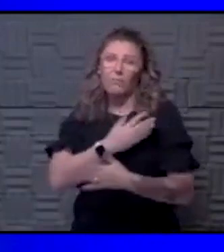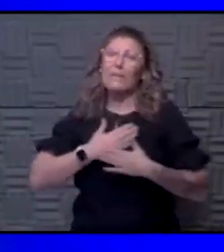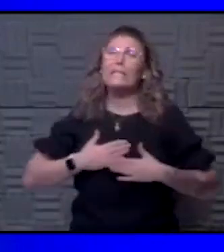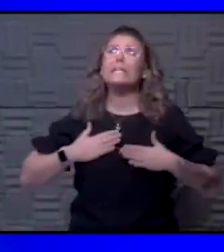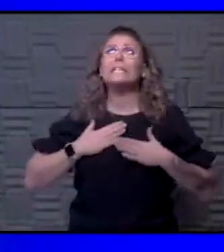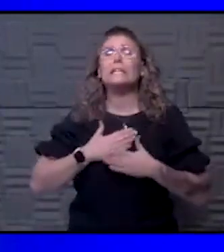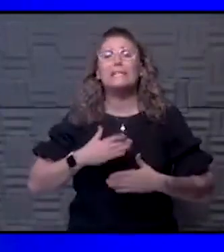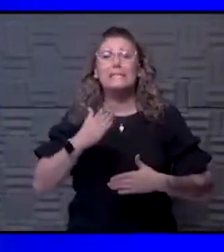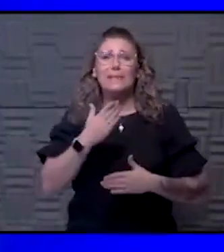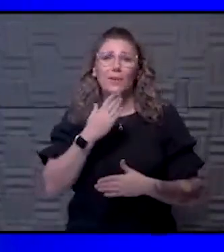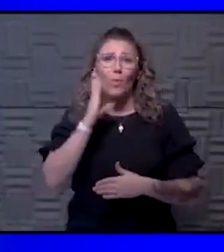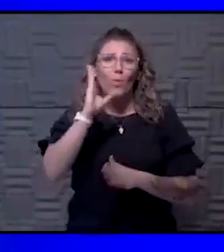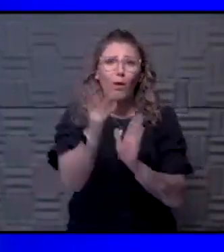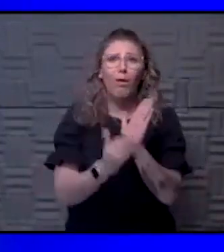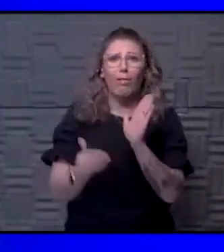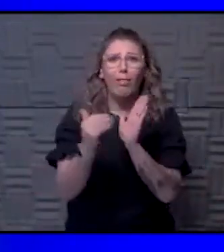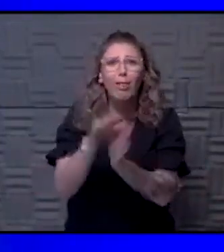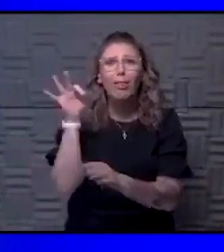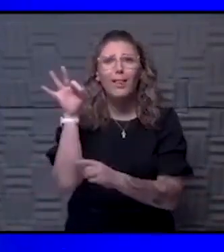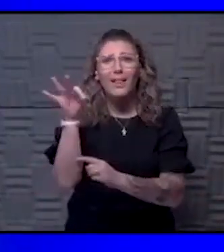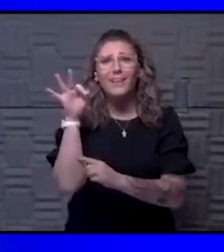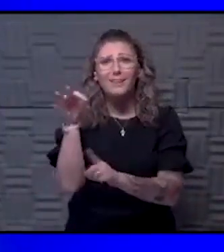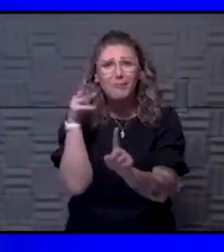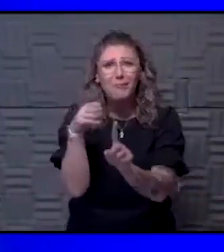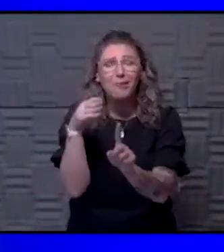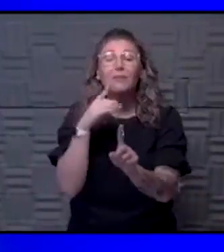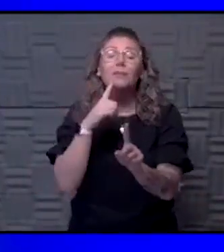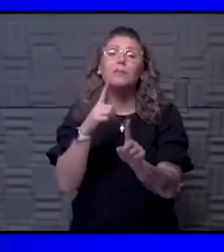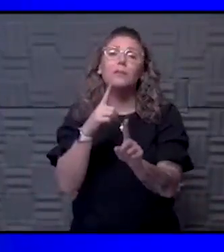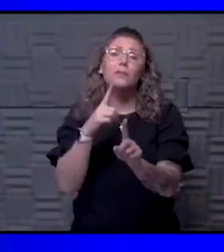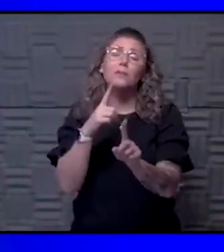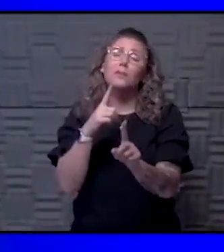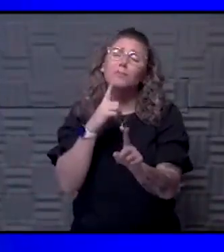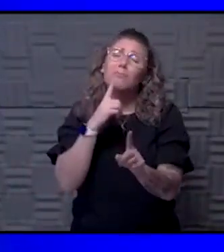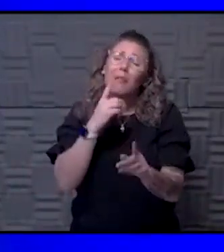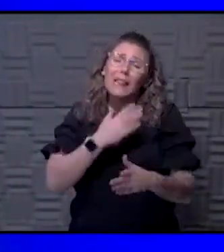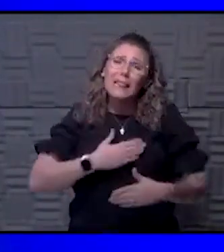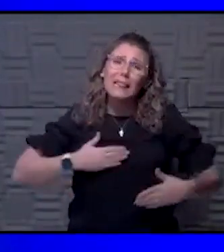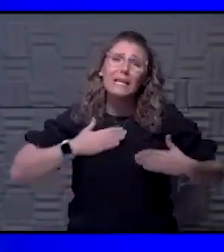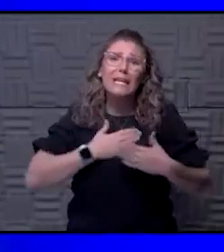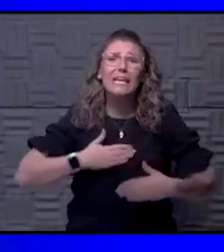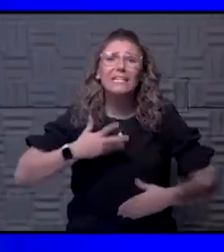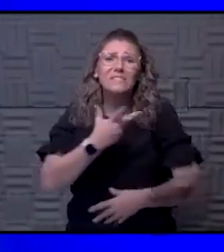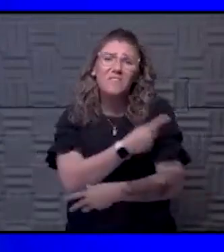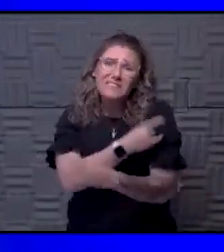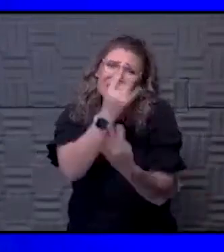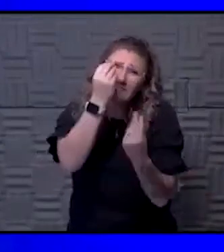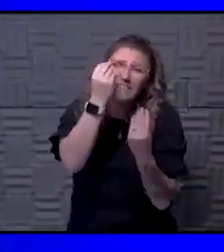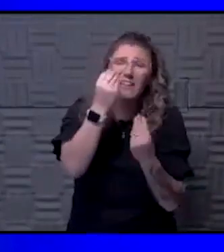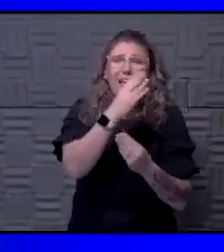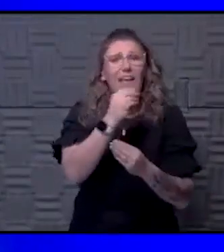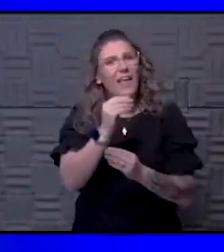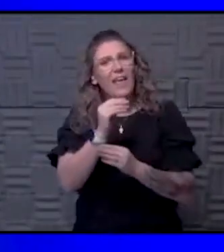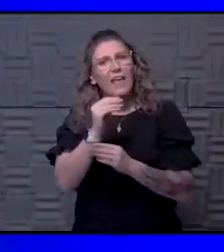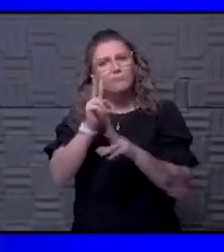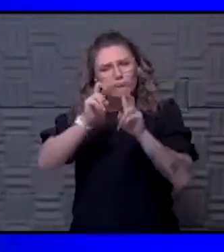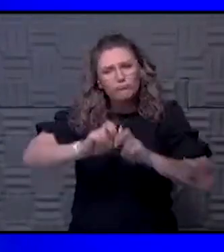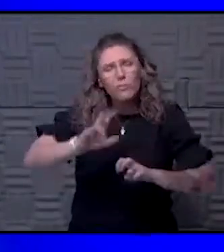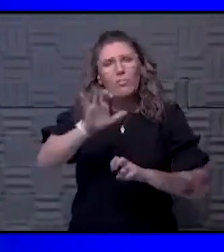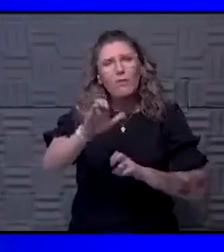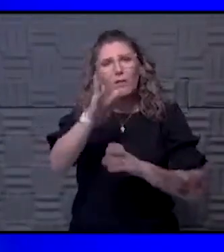say this several times, if you haven't gotten vaccinated, please consider getting vaccinated and certainly look for that information that you need to be confident in that